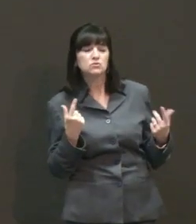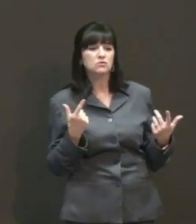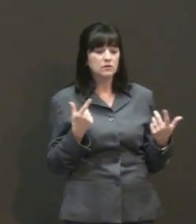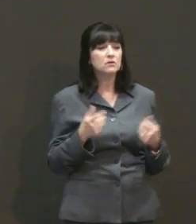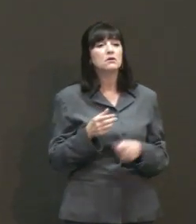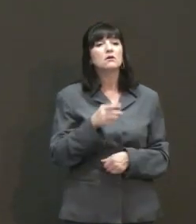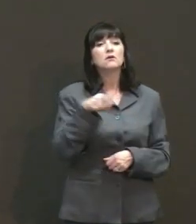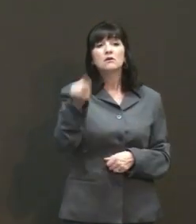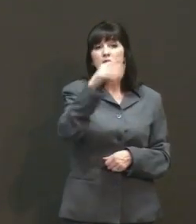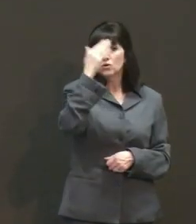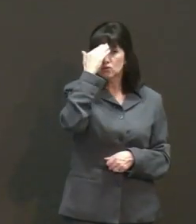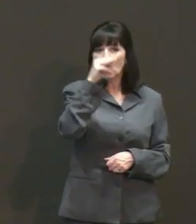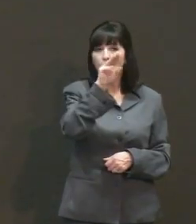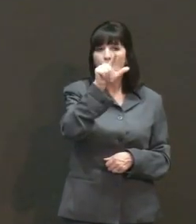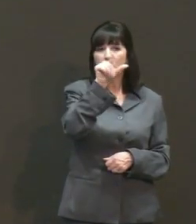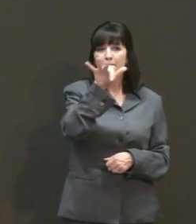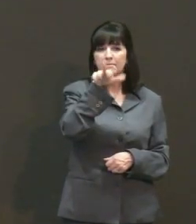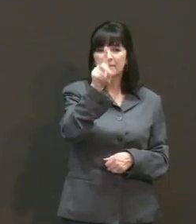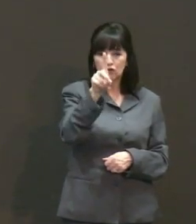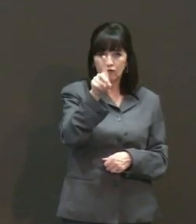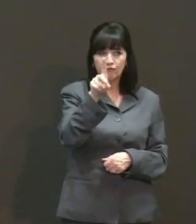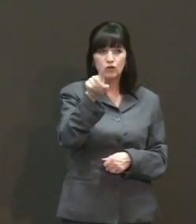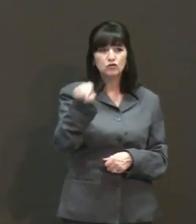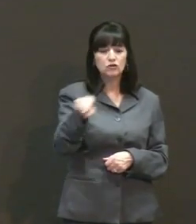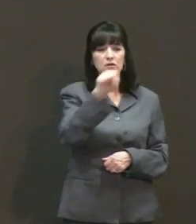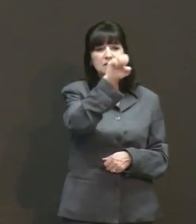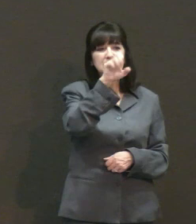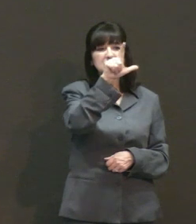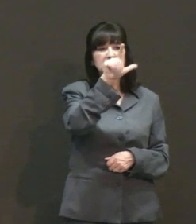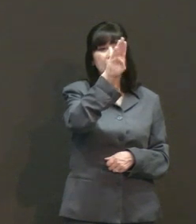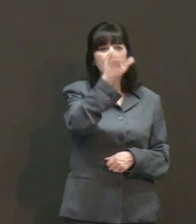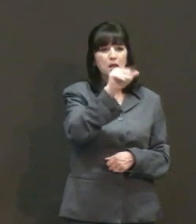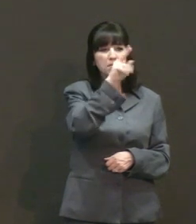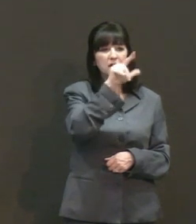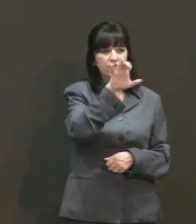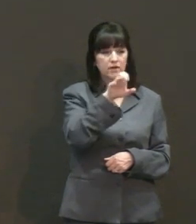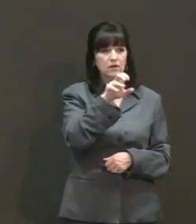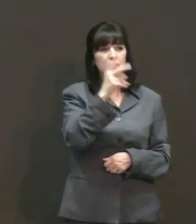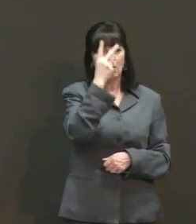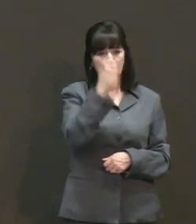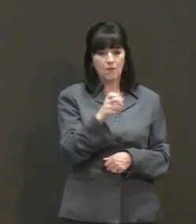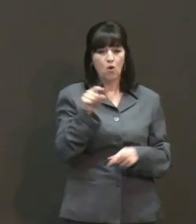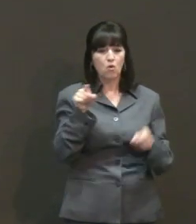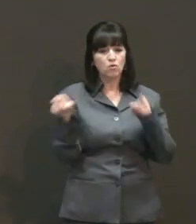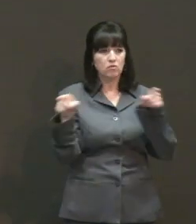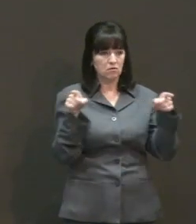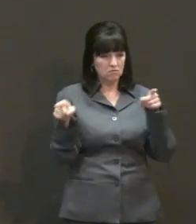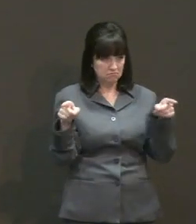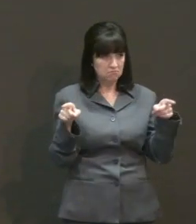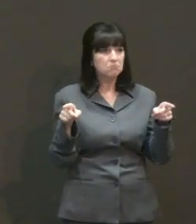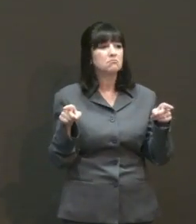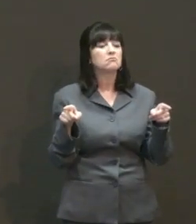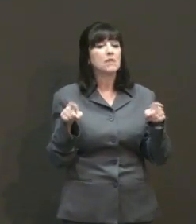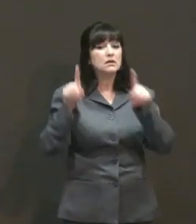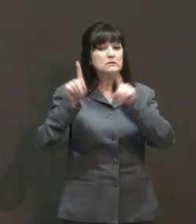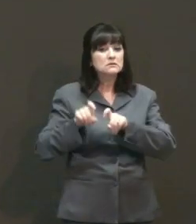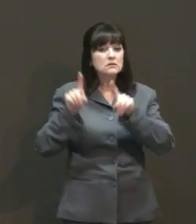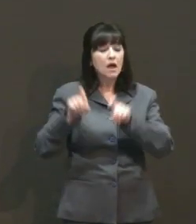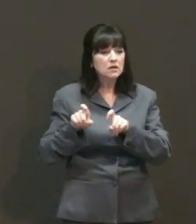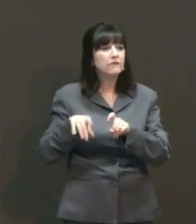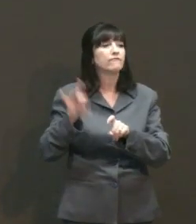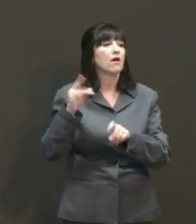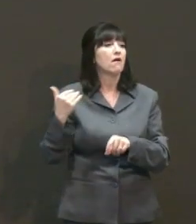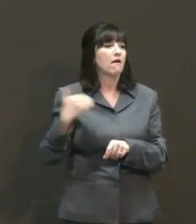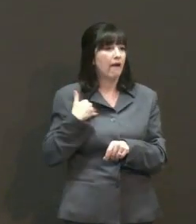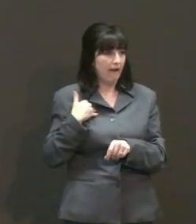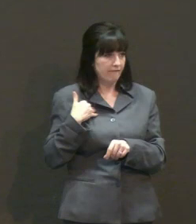Milford, as well as the Mount Air plant in Selbyville. In both cases, Public Health sent out